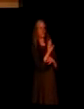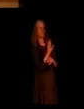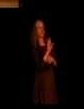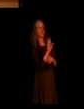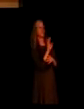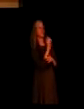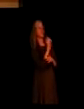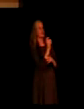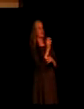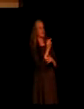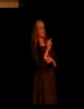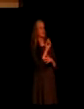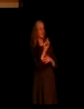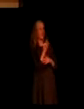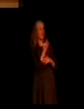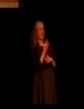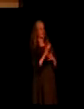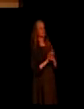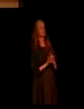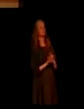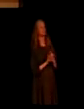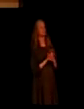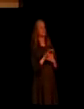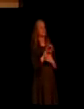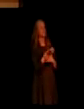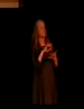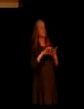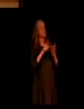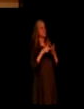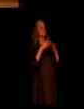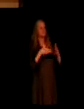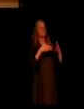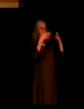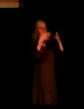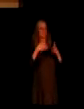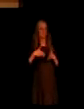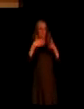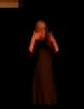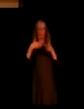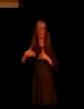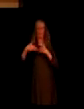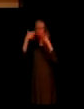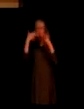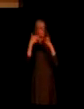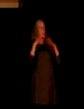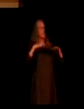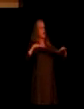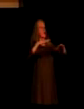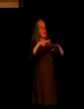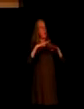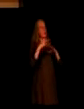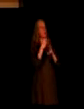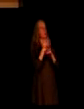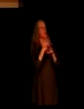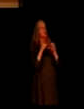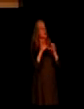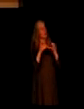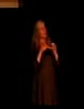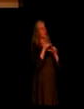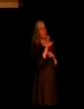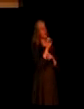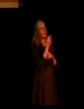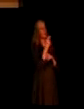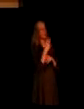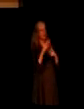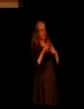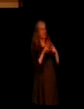globally Ameriflux. And what this is a set of towers all over the world that measure carbon dioxide, water